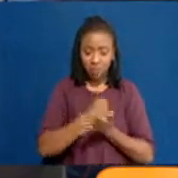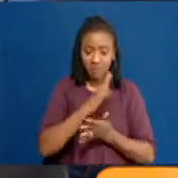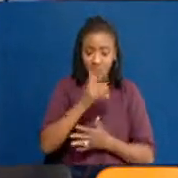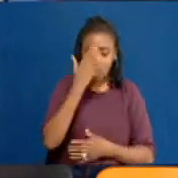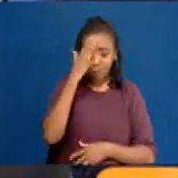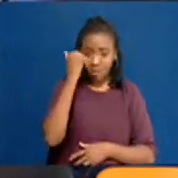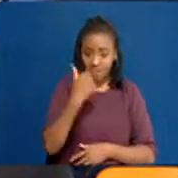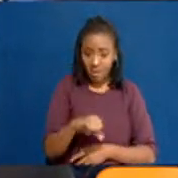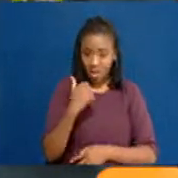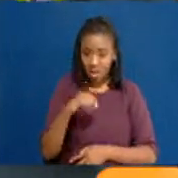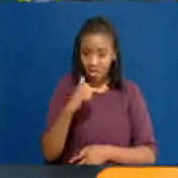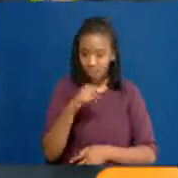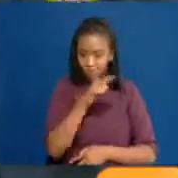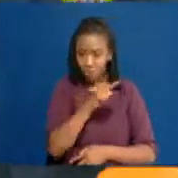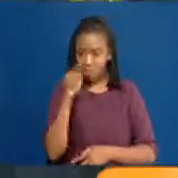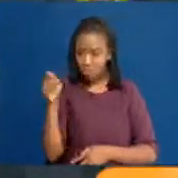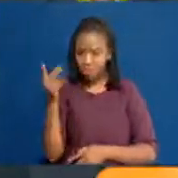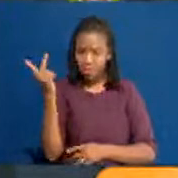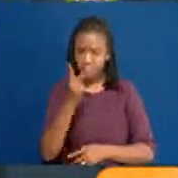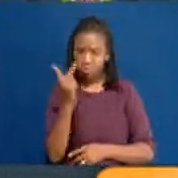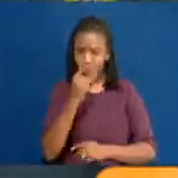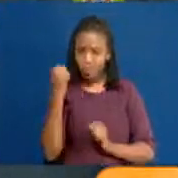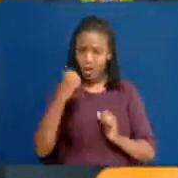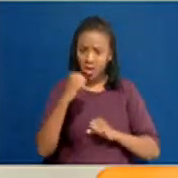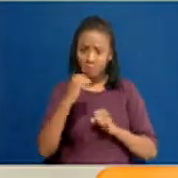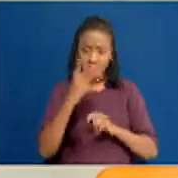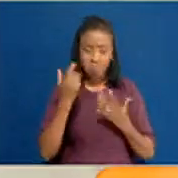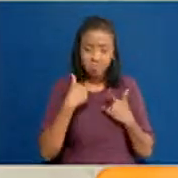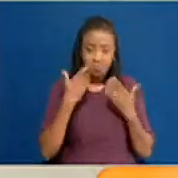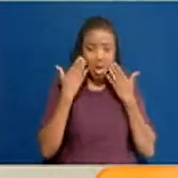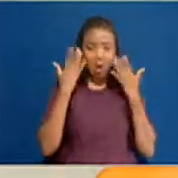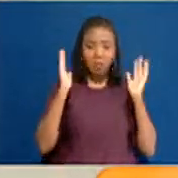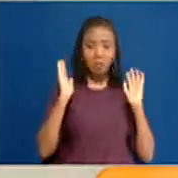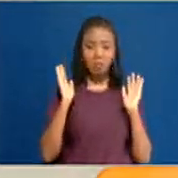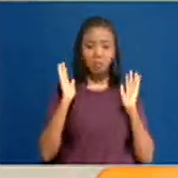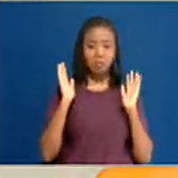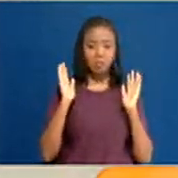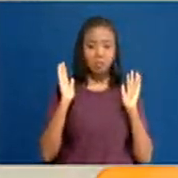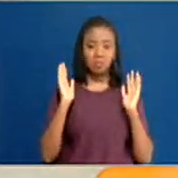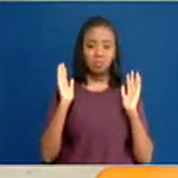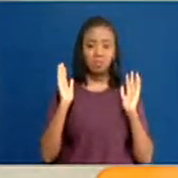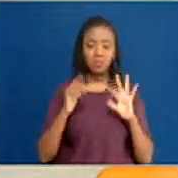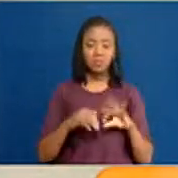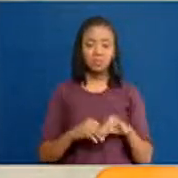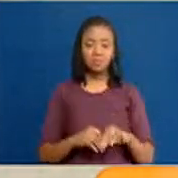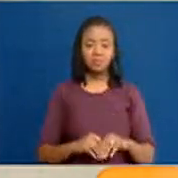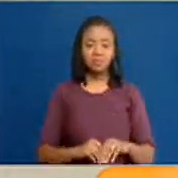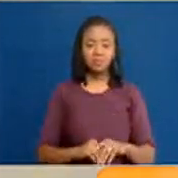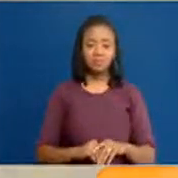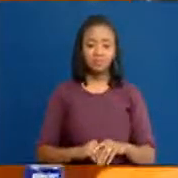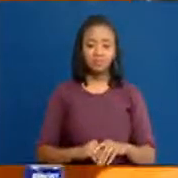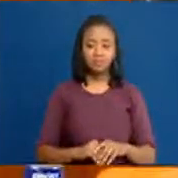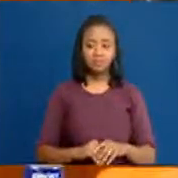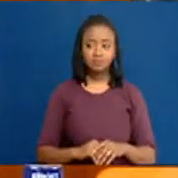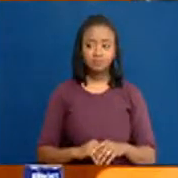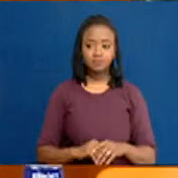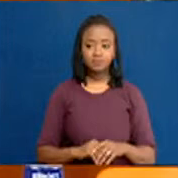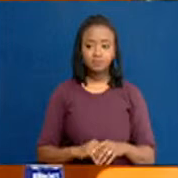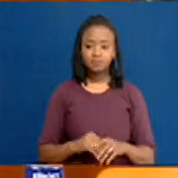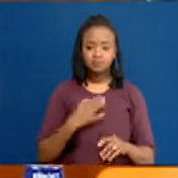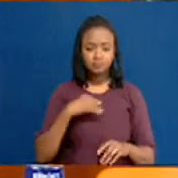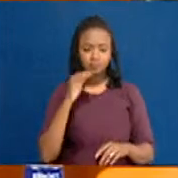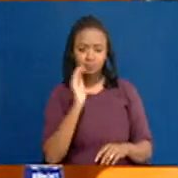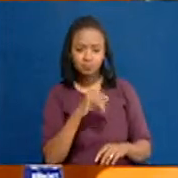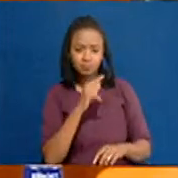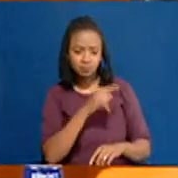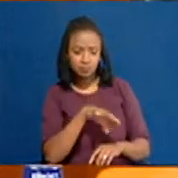the multi-billion shilling purchase agreement deal between independent power producers and the government. Did you ever get to